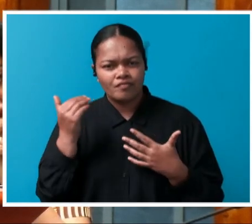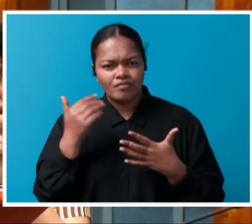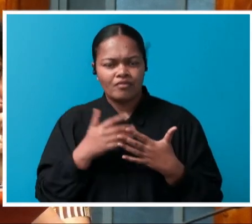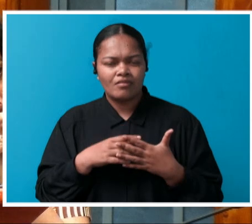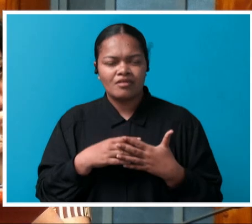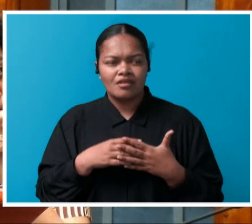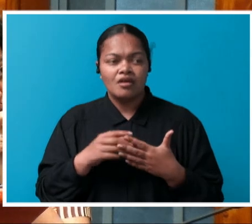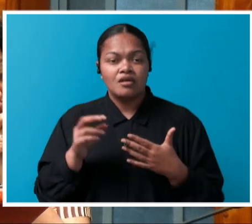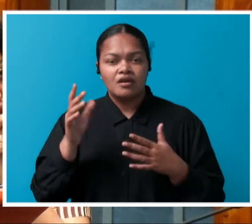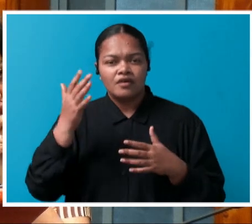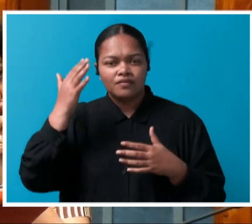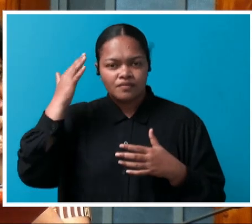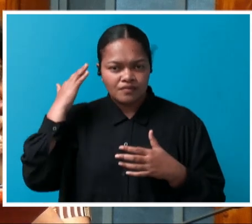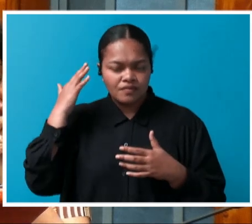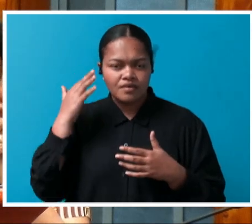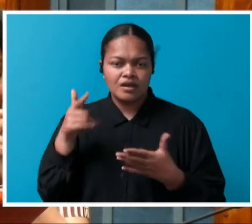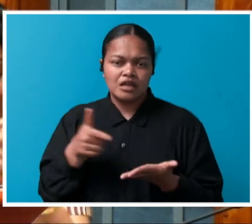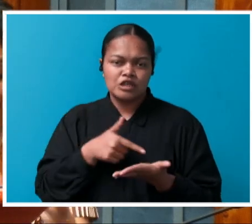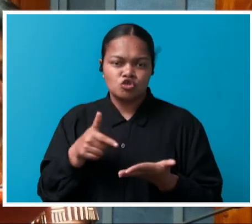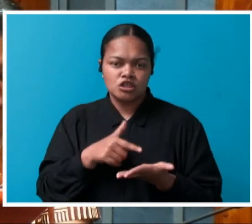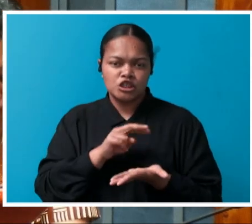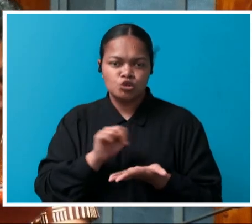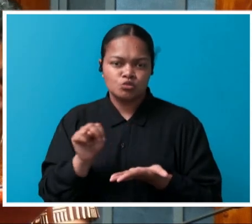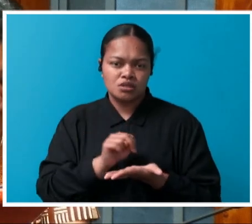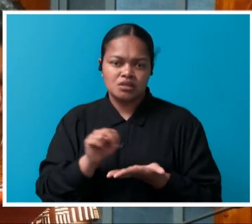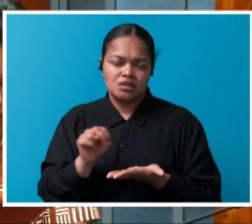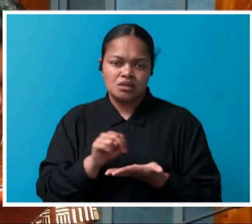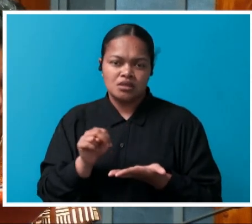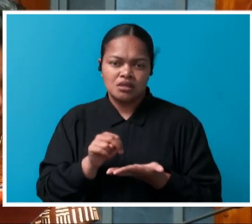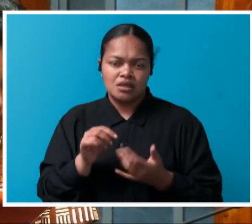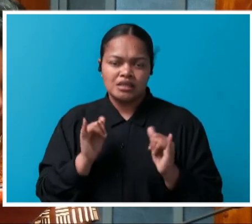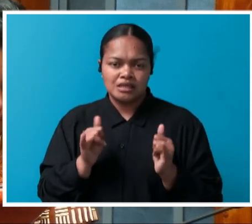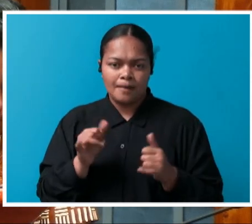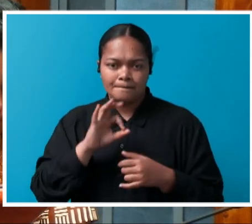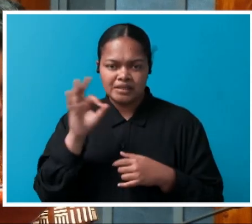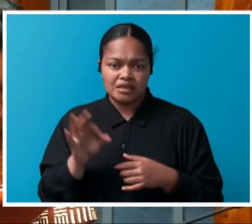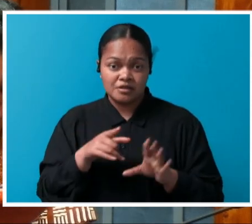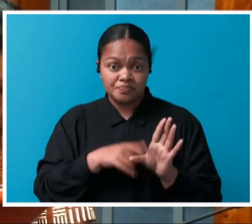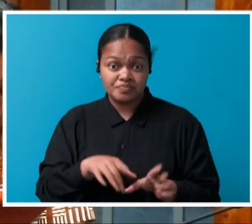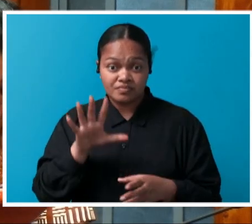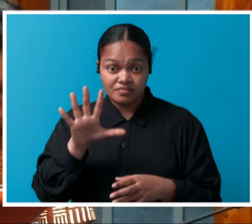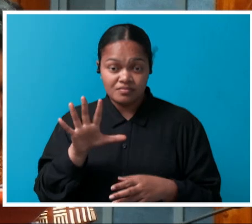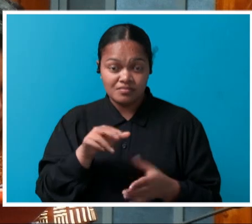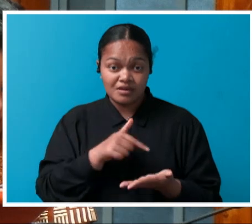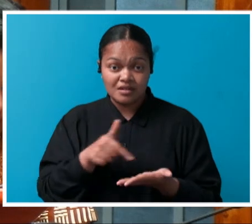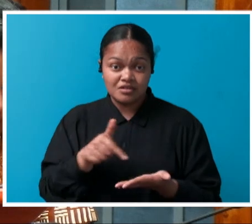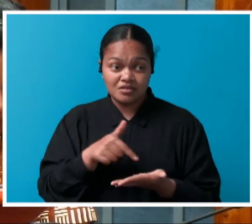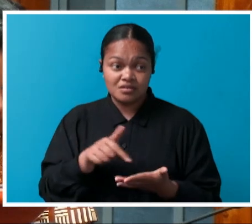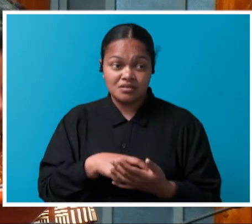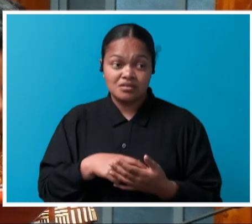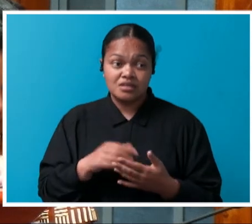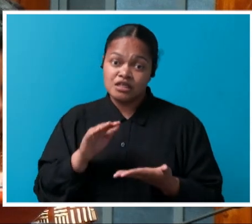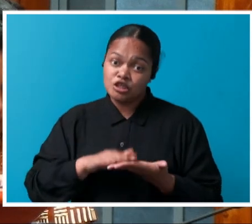in reflection to the literacy and numeracy exam percentages. For the year 5 on literacy rates, there has been an